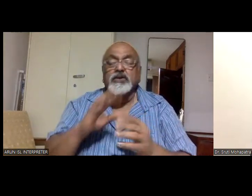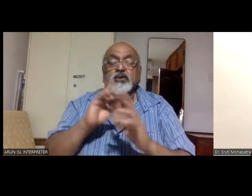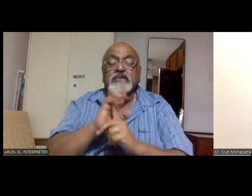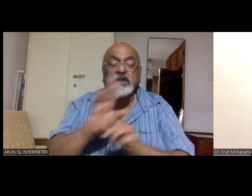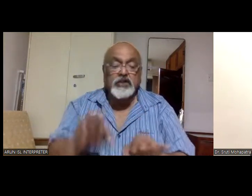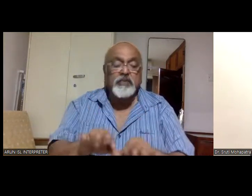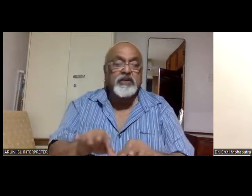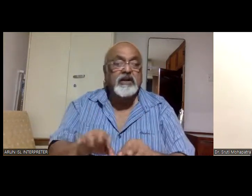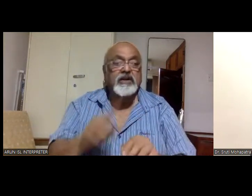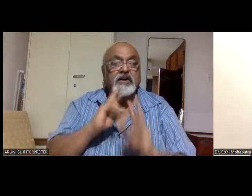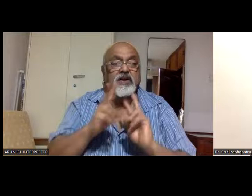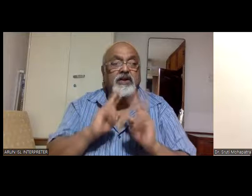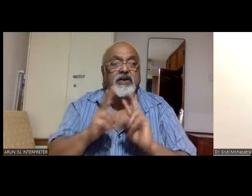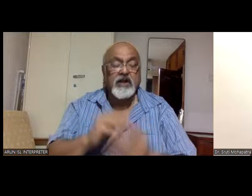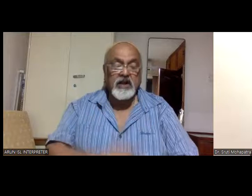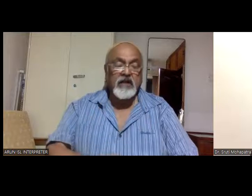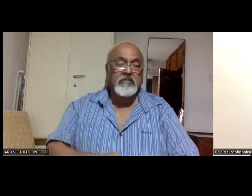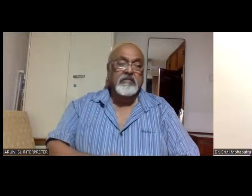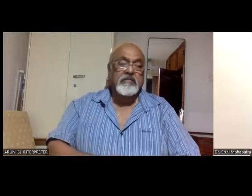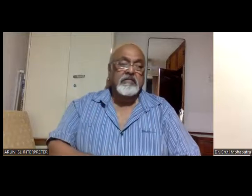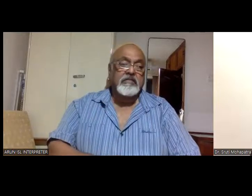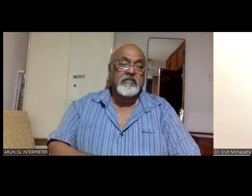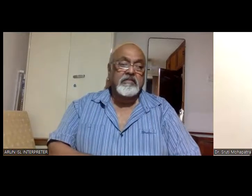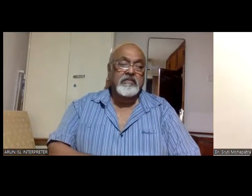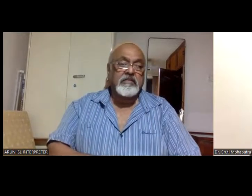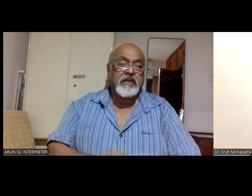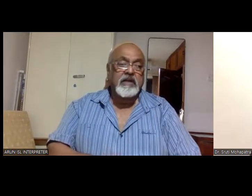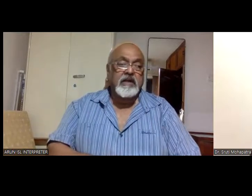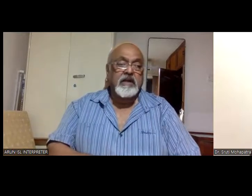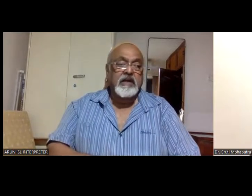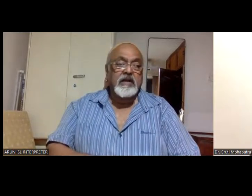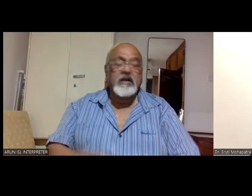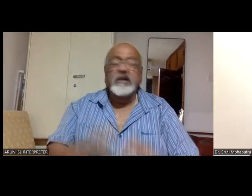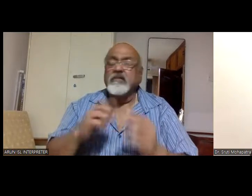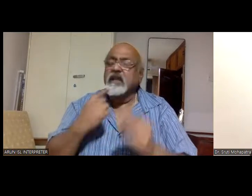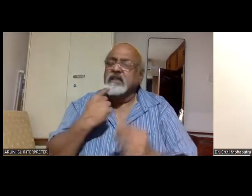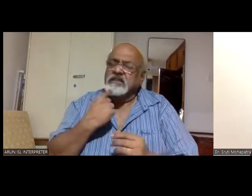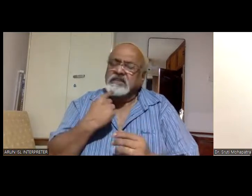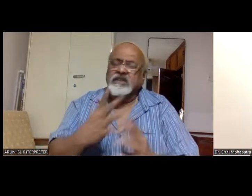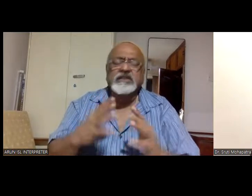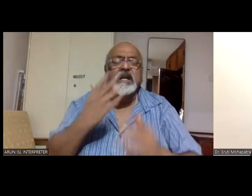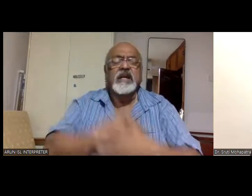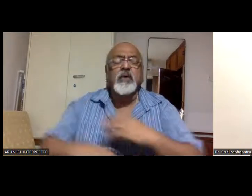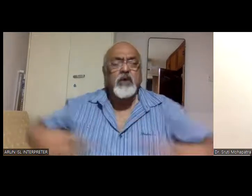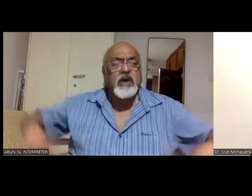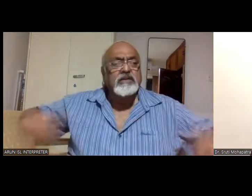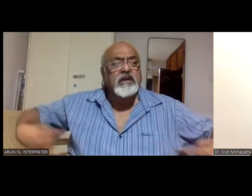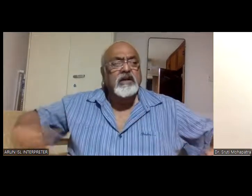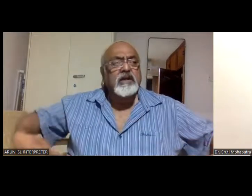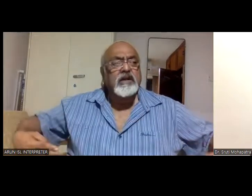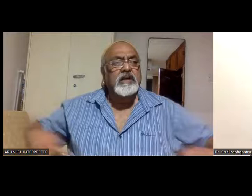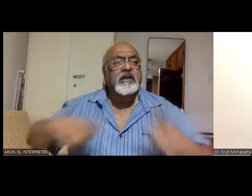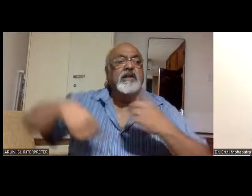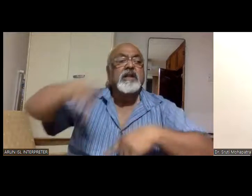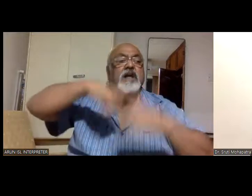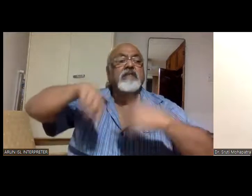communicator on her lap. She presses it. Severely Hmm. disabled, on the wheelchair, travels